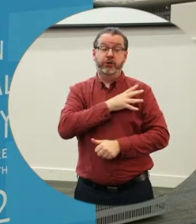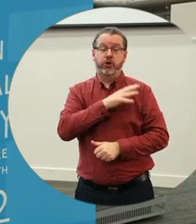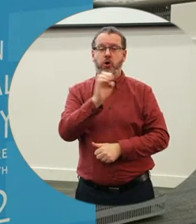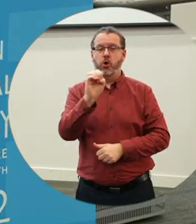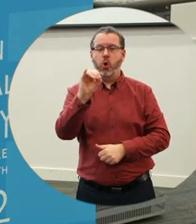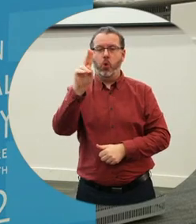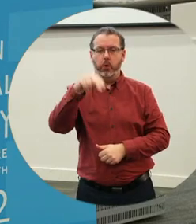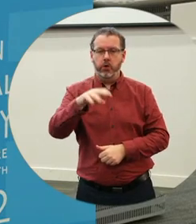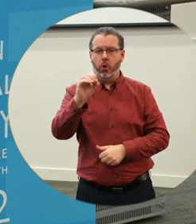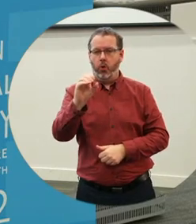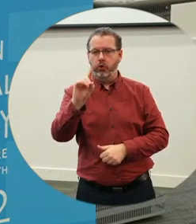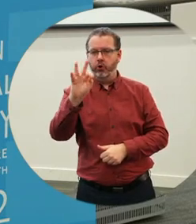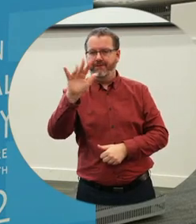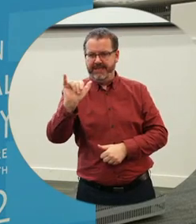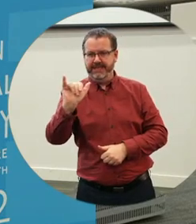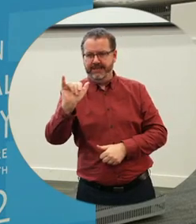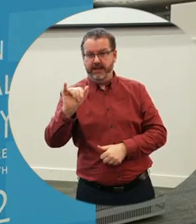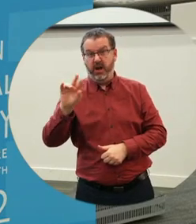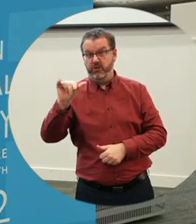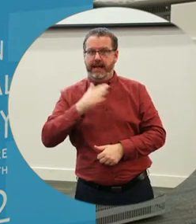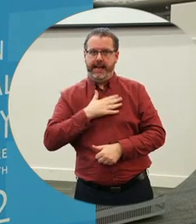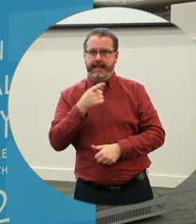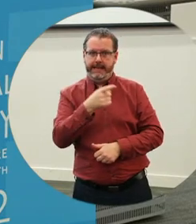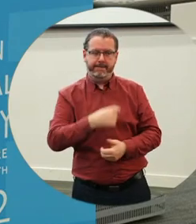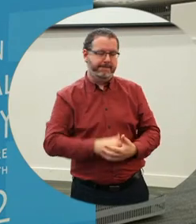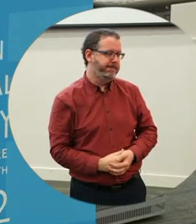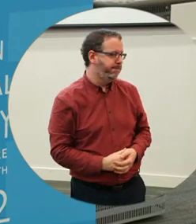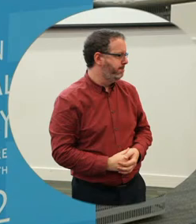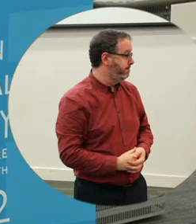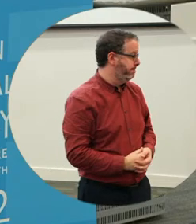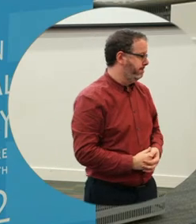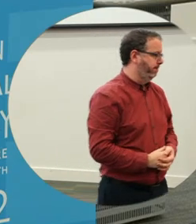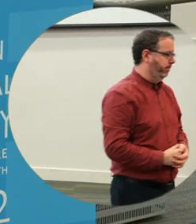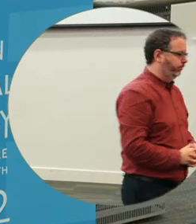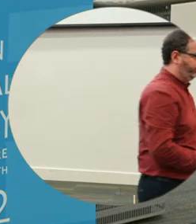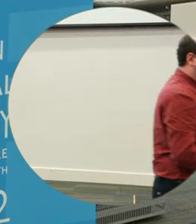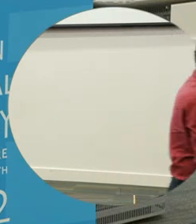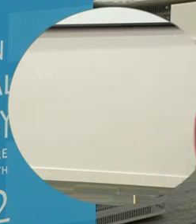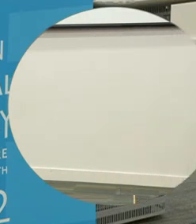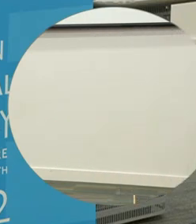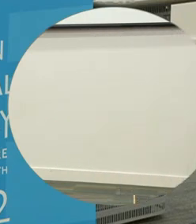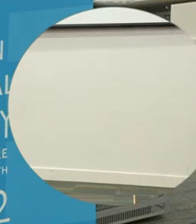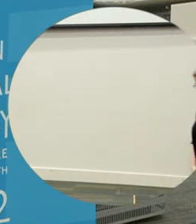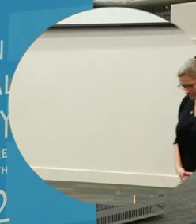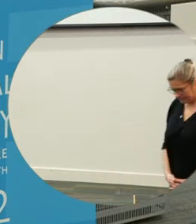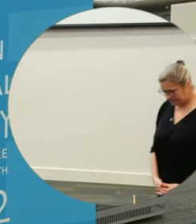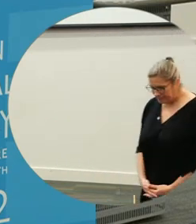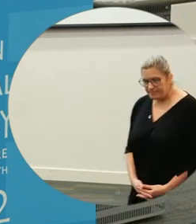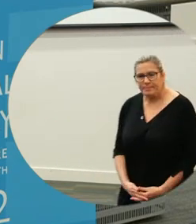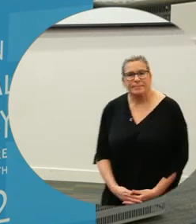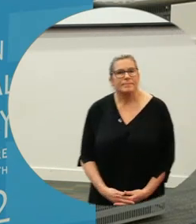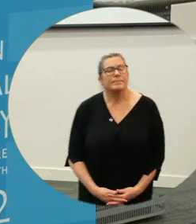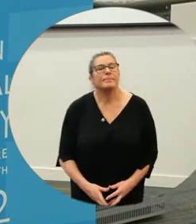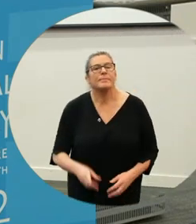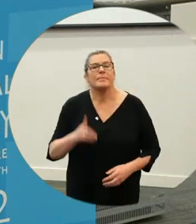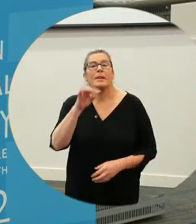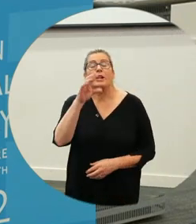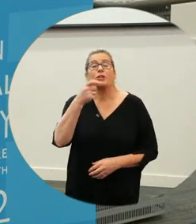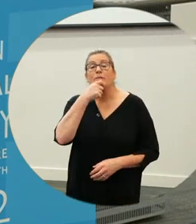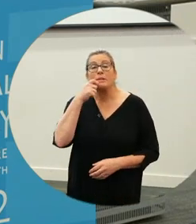liked O'Duffy. He was a fighting man, a military man. And O'Duffy said to them, "We understand your grievances. We're going to give you your back